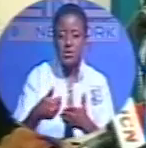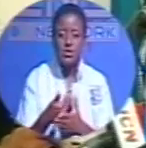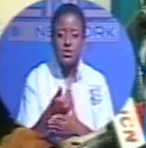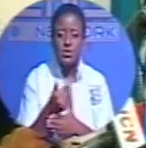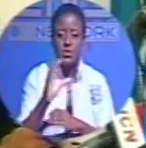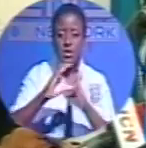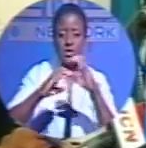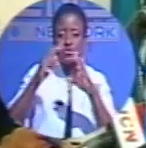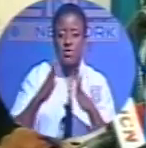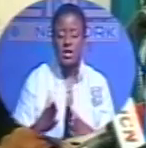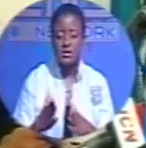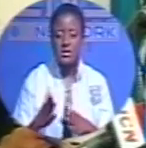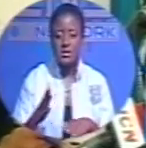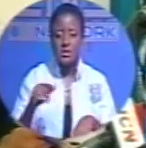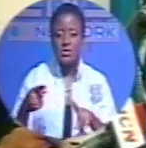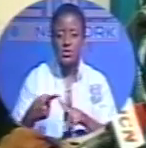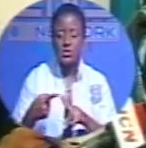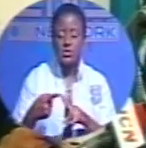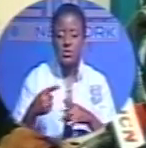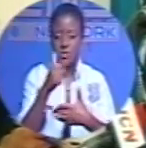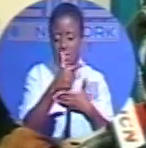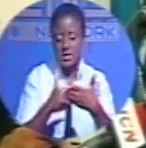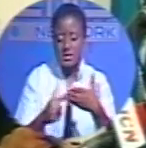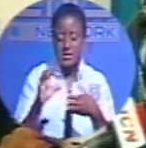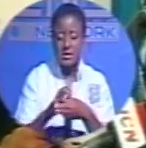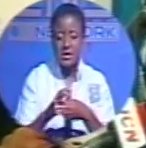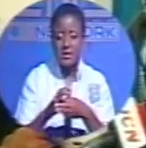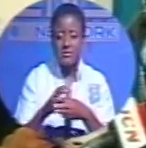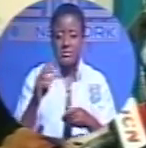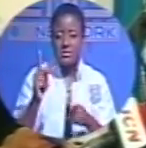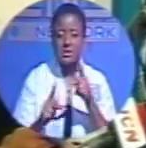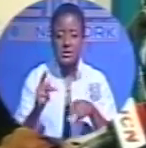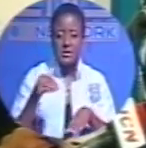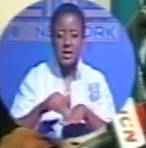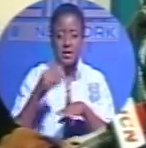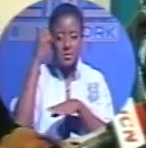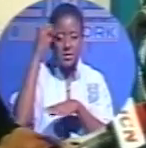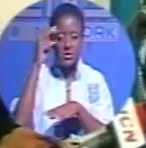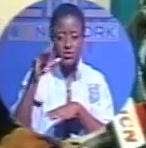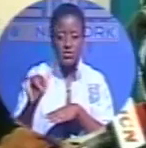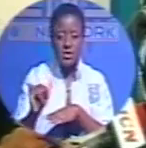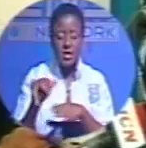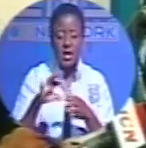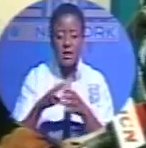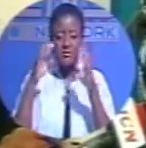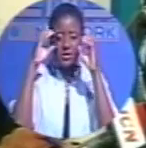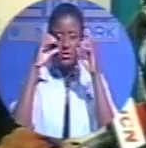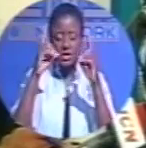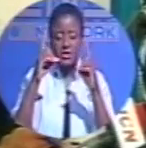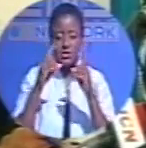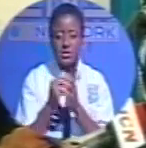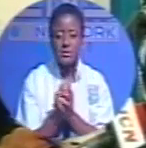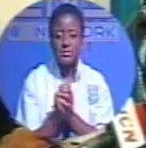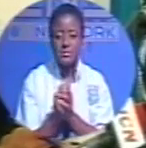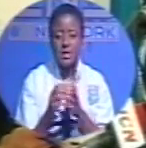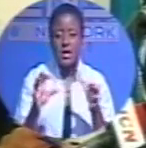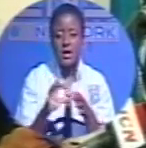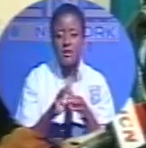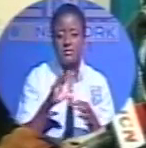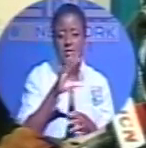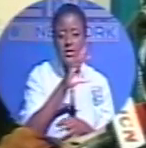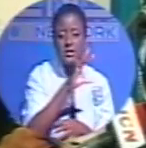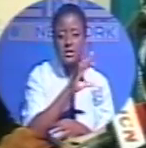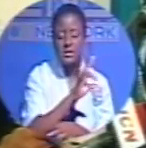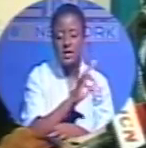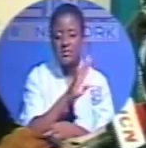of contractors at the Ministry of Education. It is important to note that of the 74